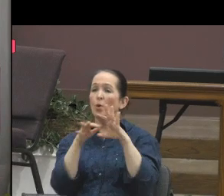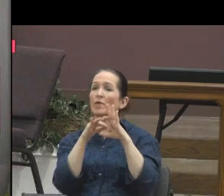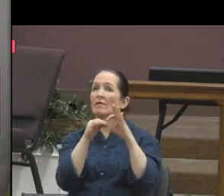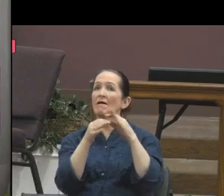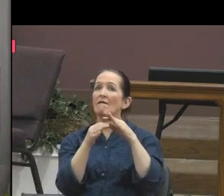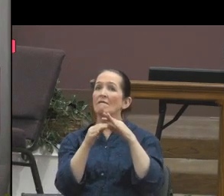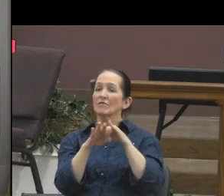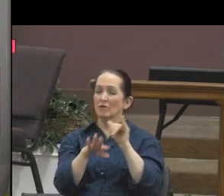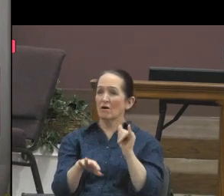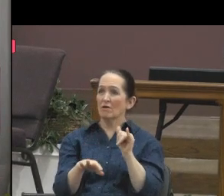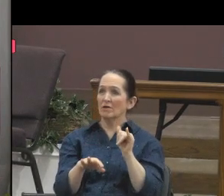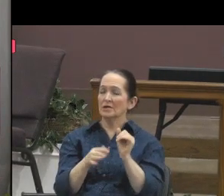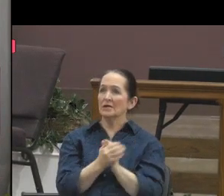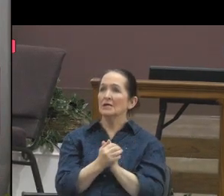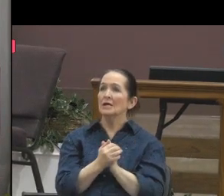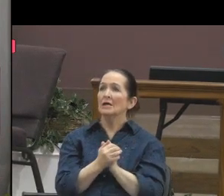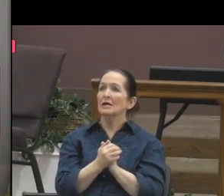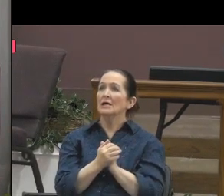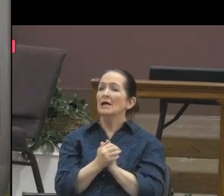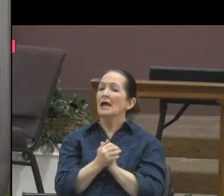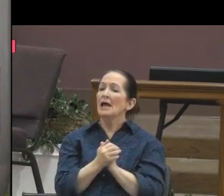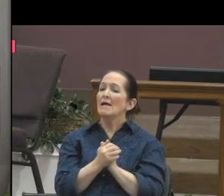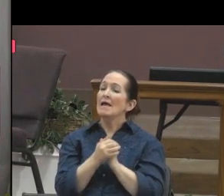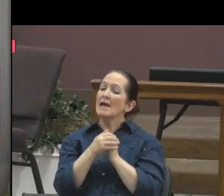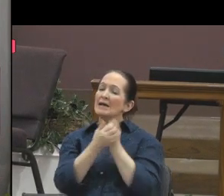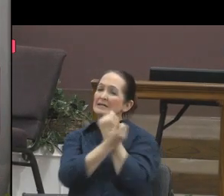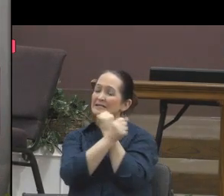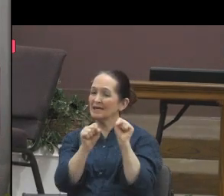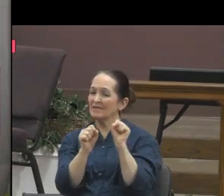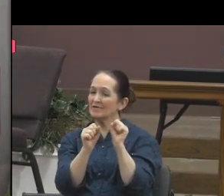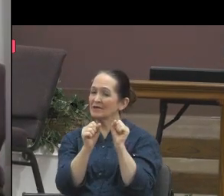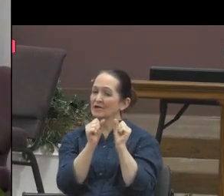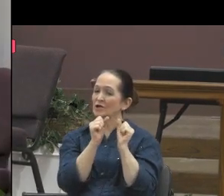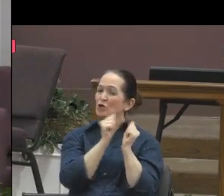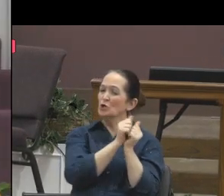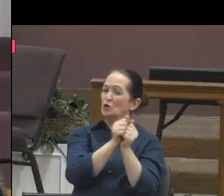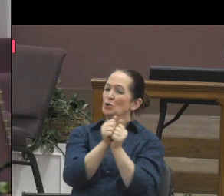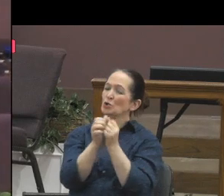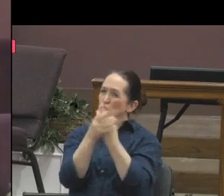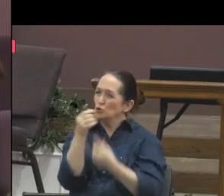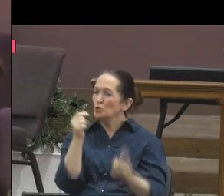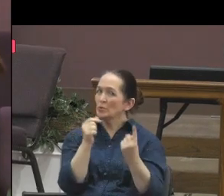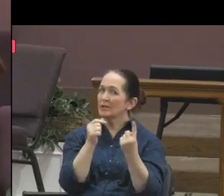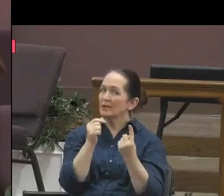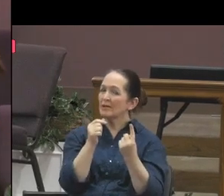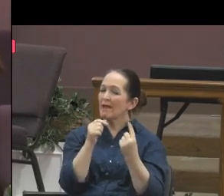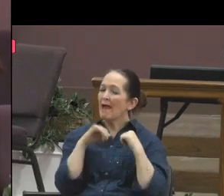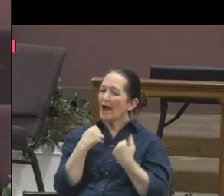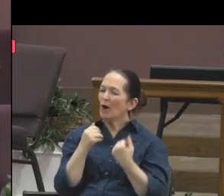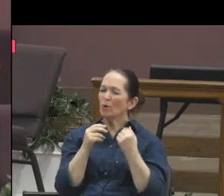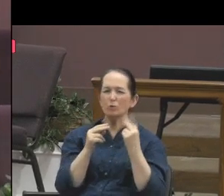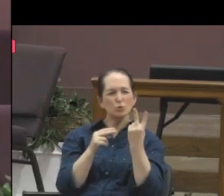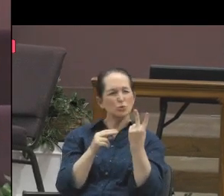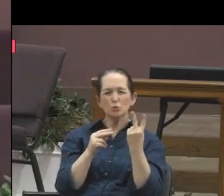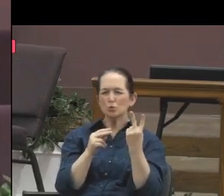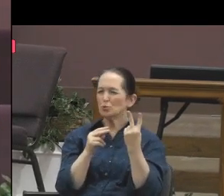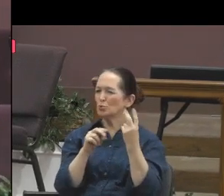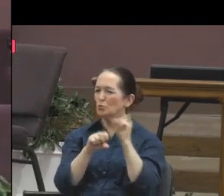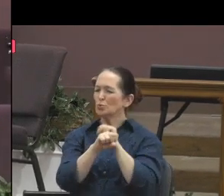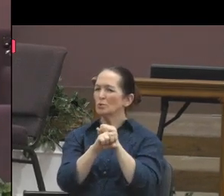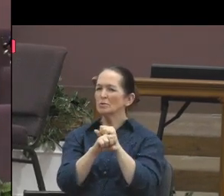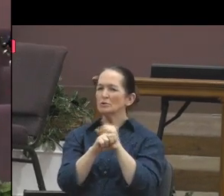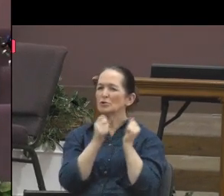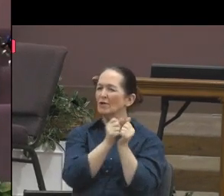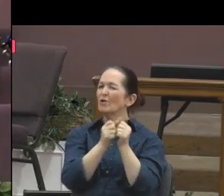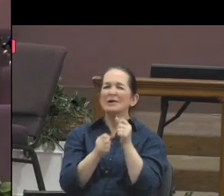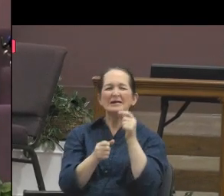calling and yet preserving unity, how do those two work together? Because sometimes I struggle with